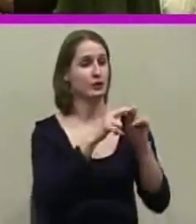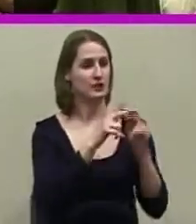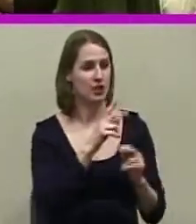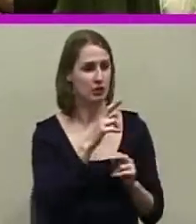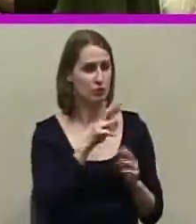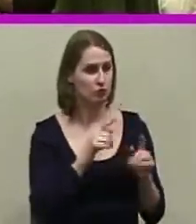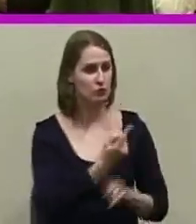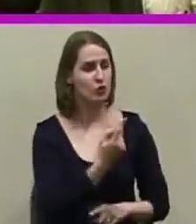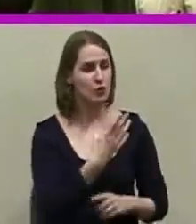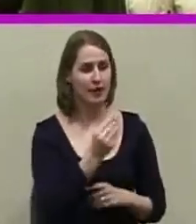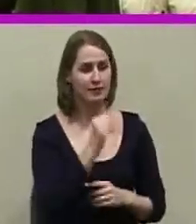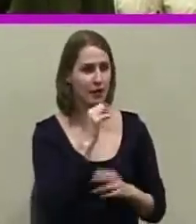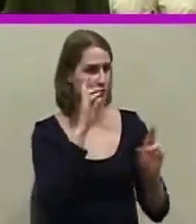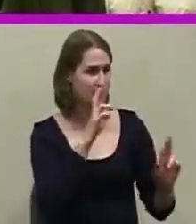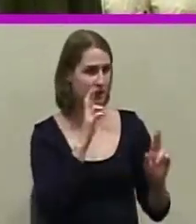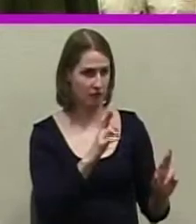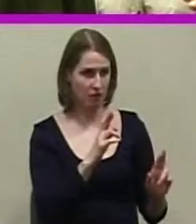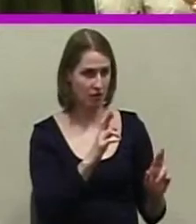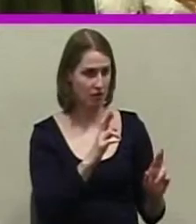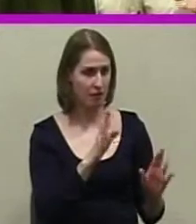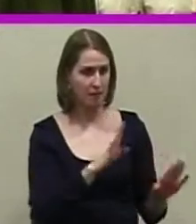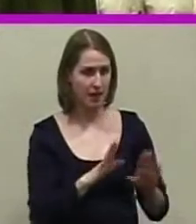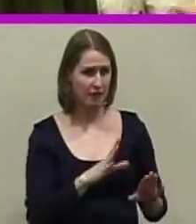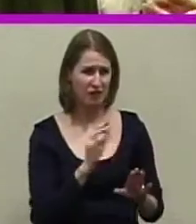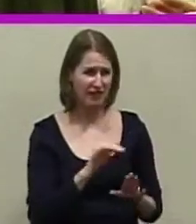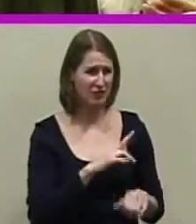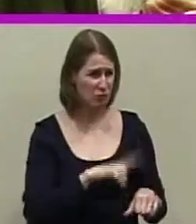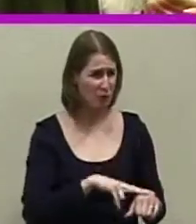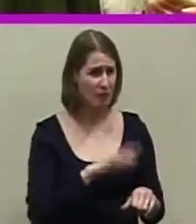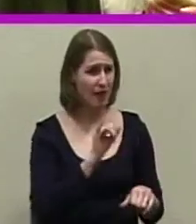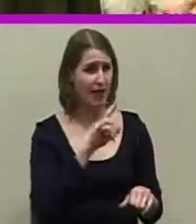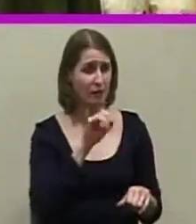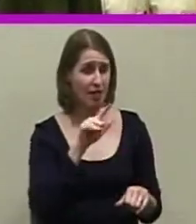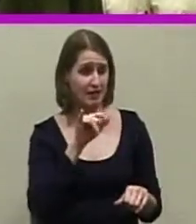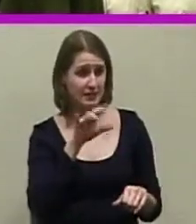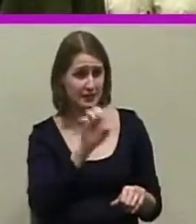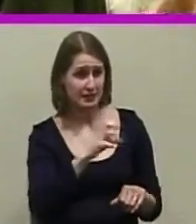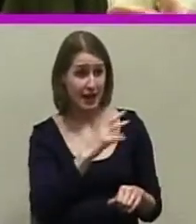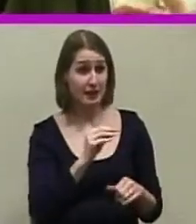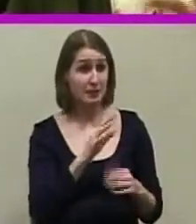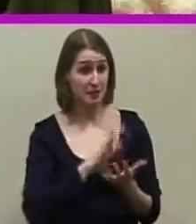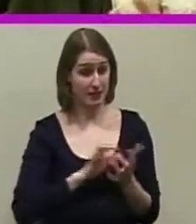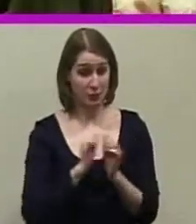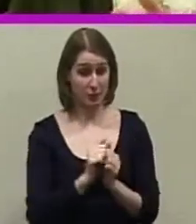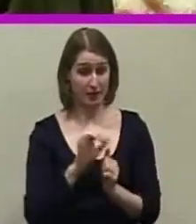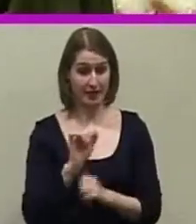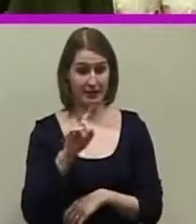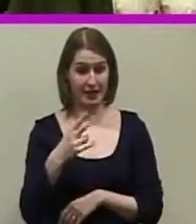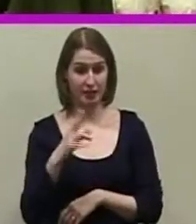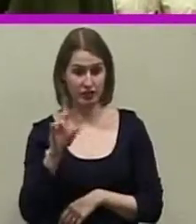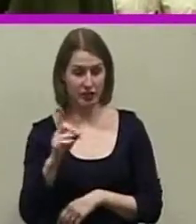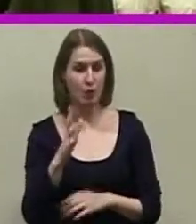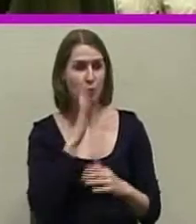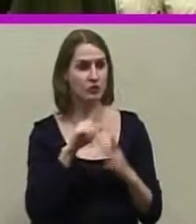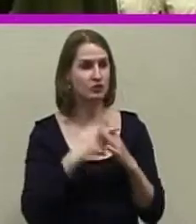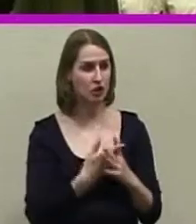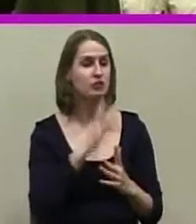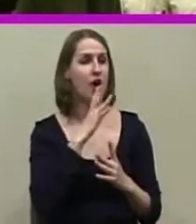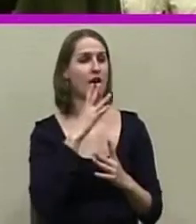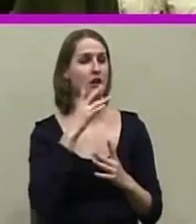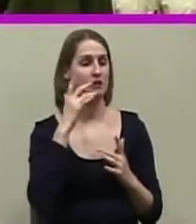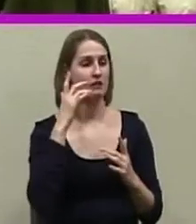normal adolescent development. Okay. And you have that mixed with somebody who's ADHD, it's going to be doing talk-outs normally. So you're